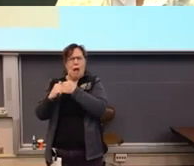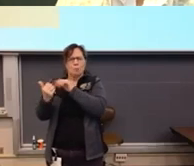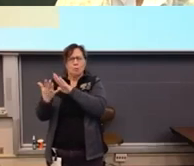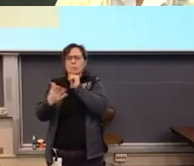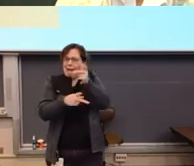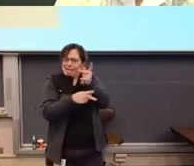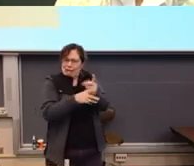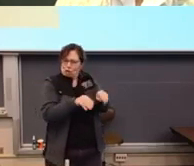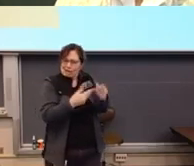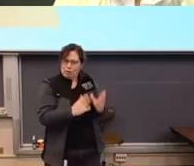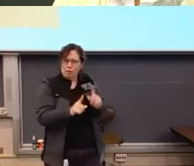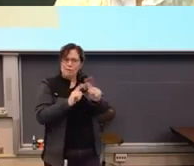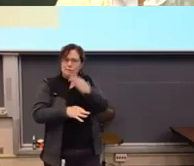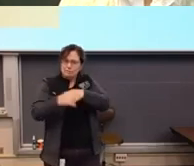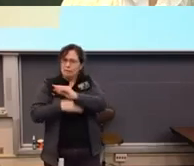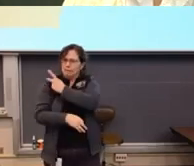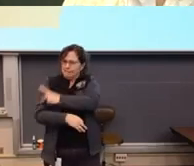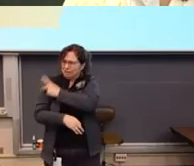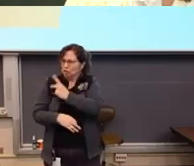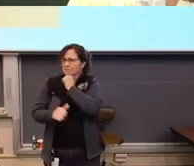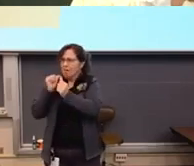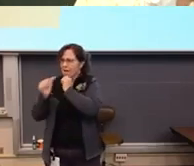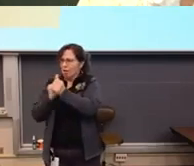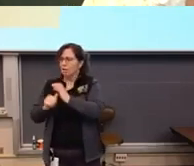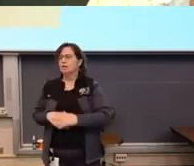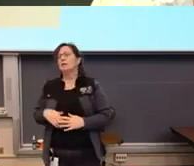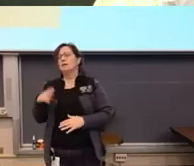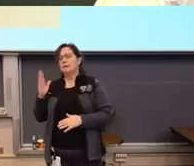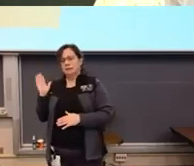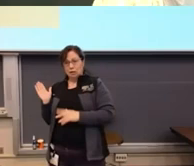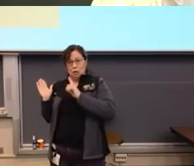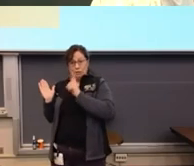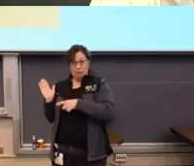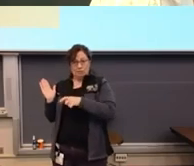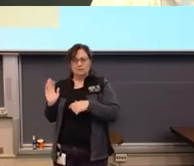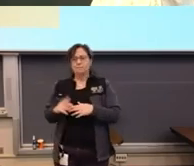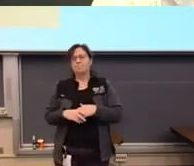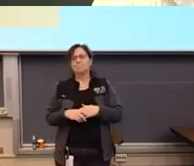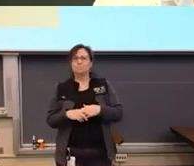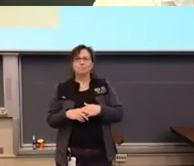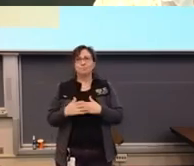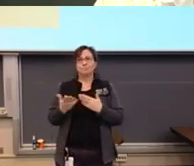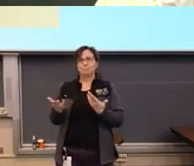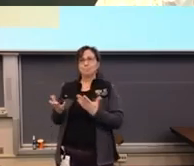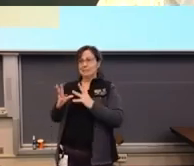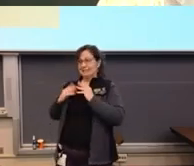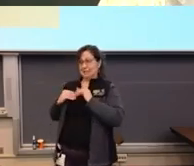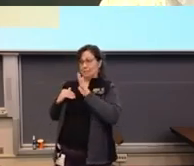denial, the patient. Okay. Well, my strategy is just kind of accepting where they are.